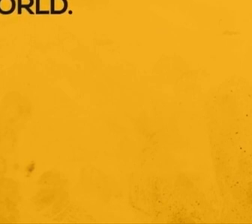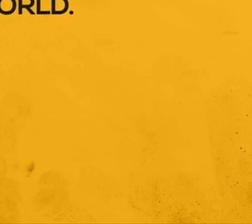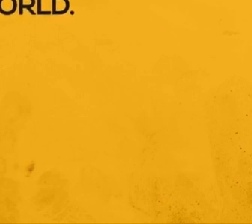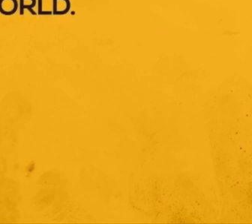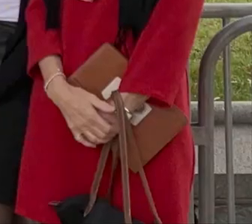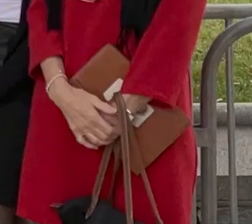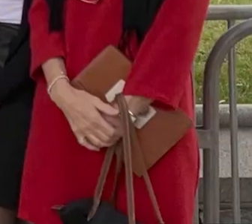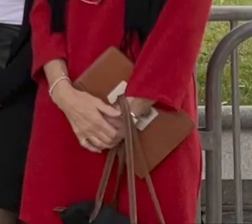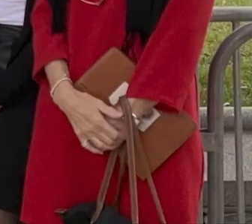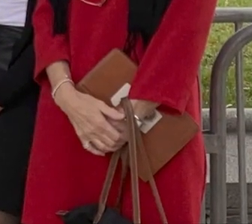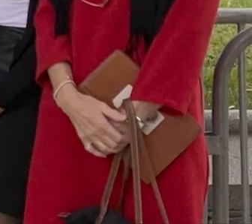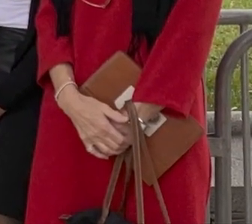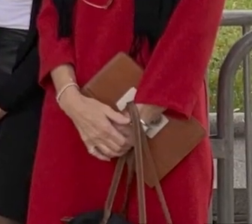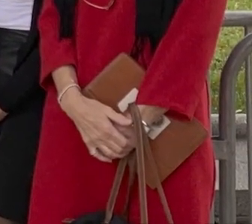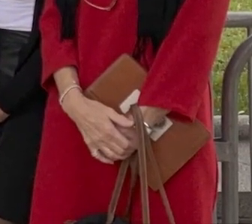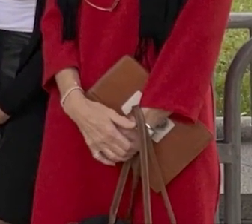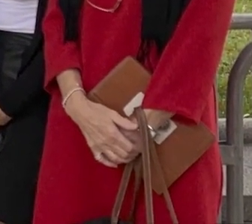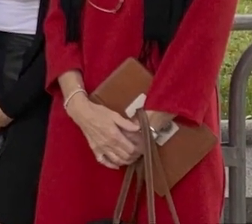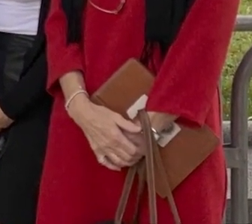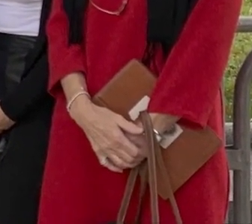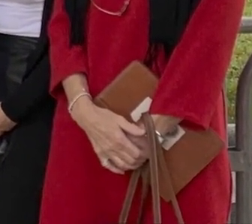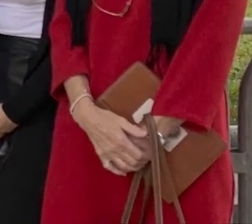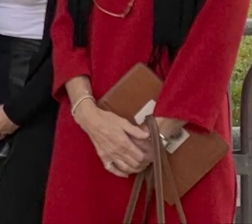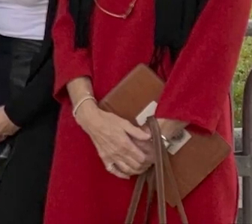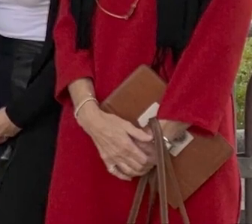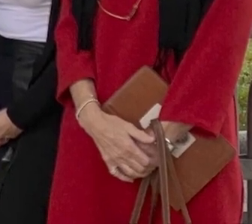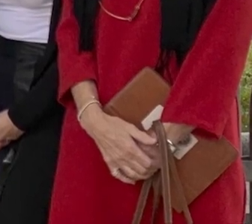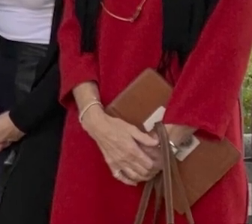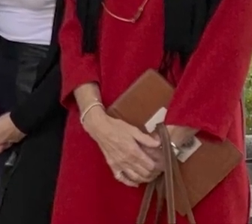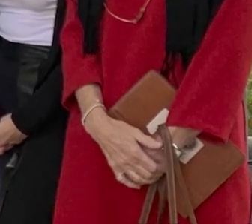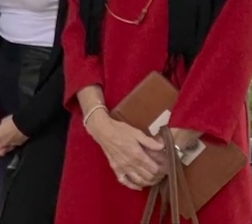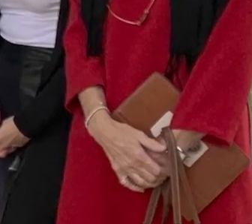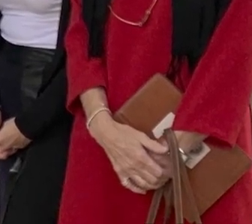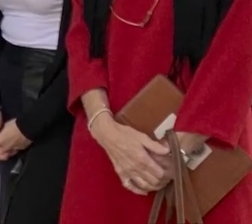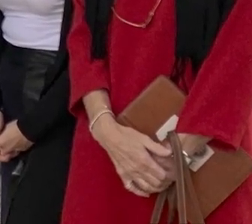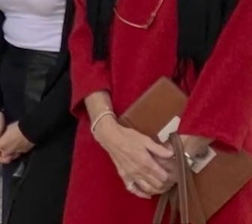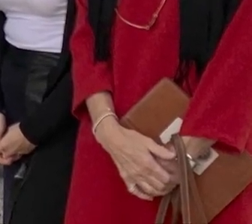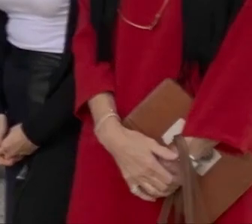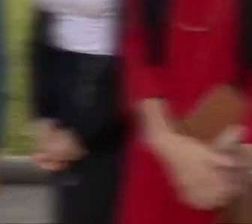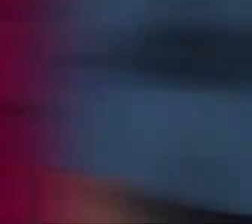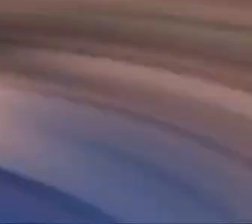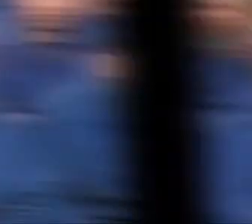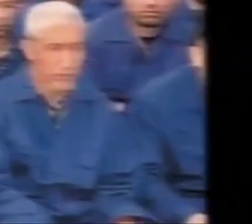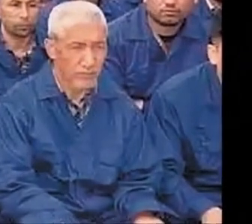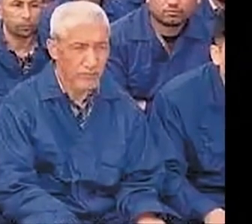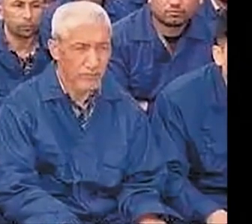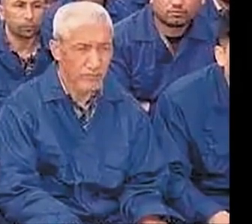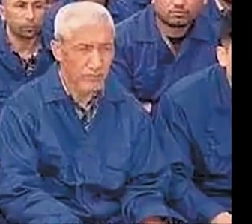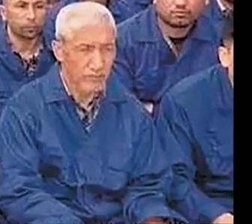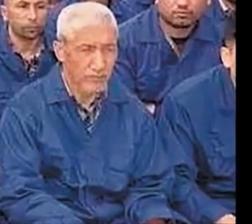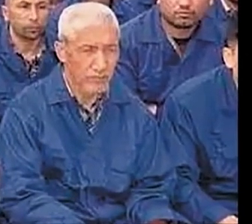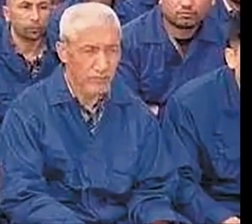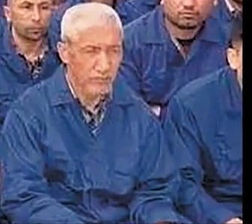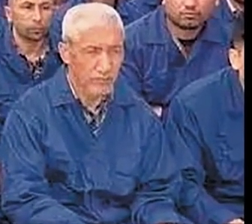the world. Former MEPs have developed an international network keeping the European dream alive, promoting